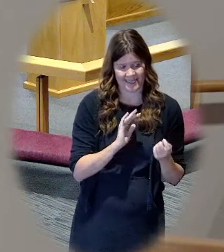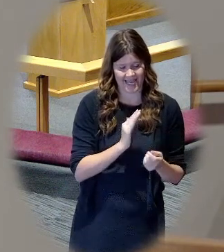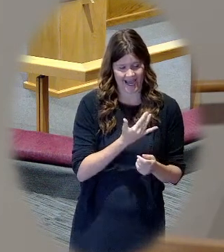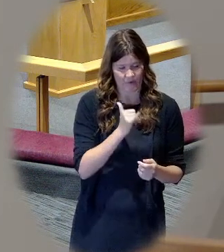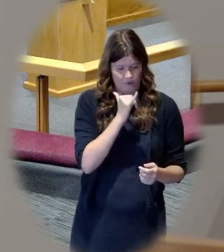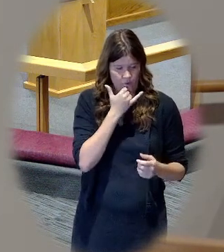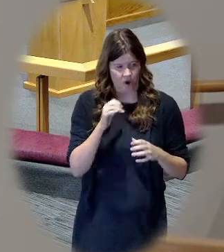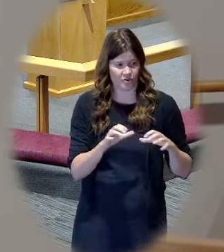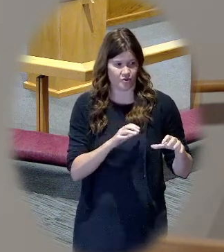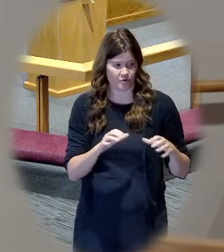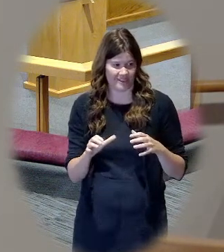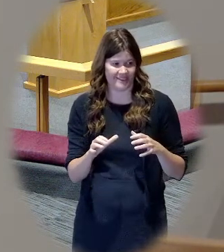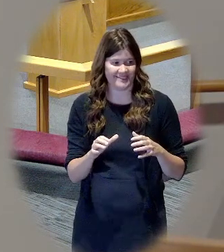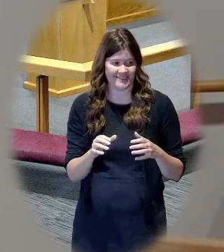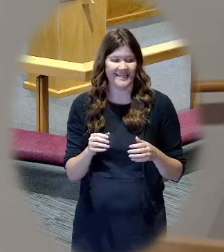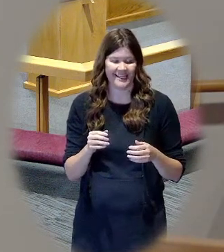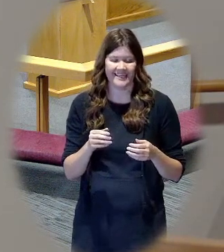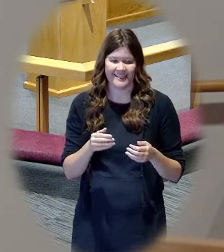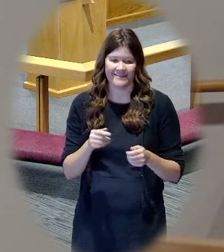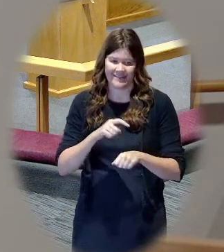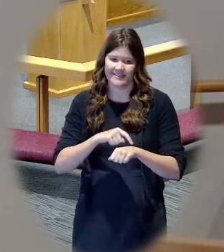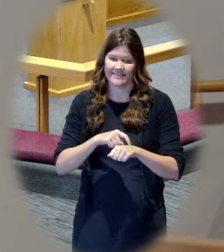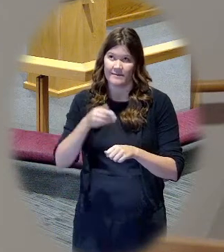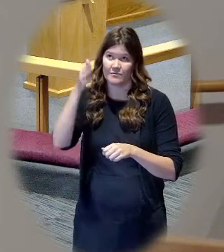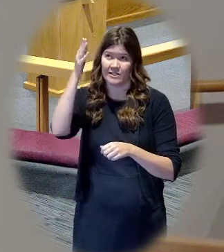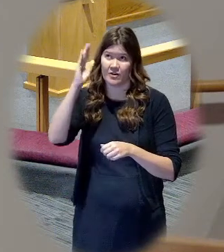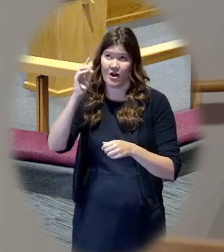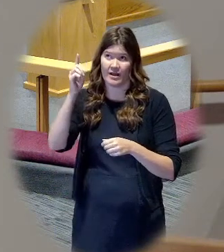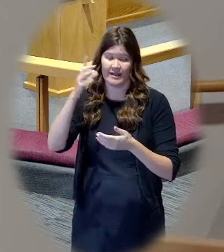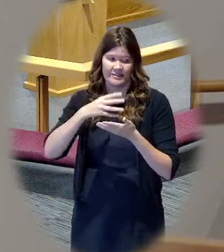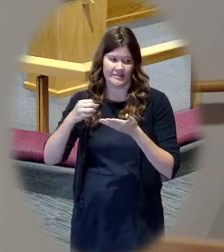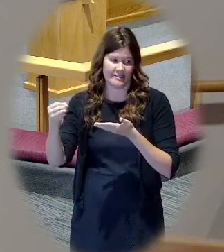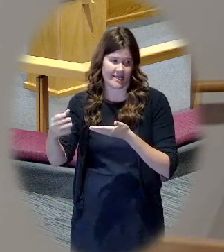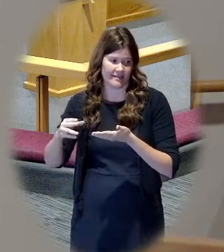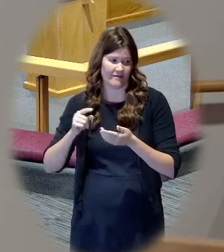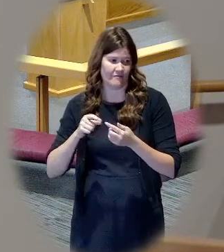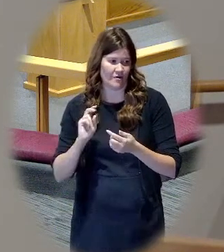even when God has taken them from us.